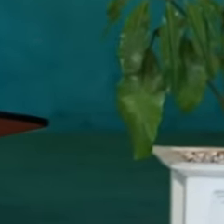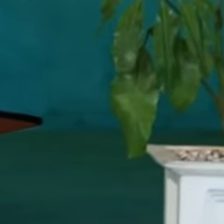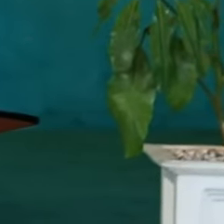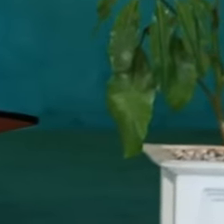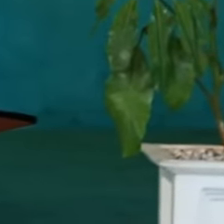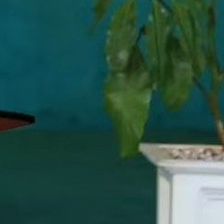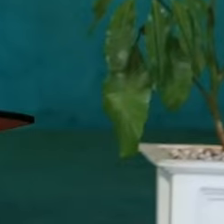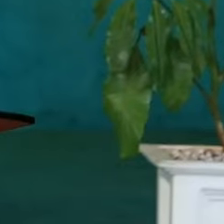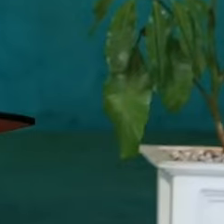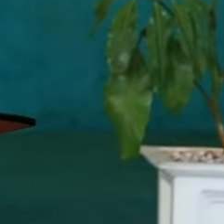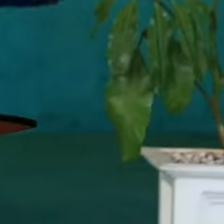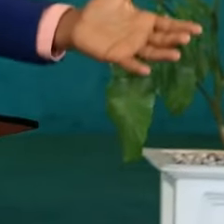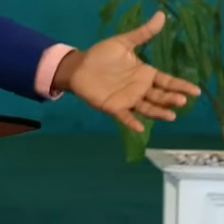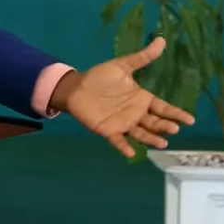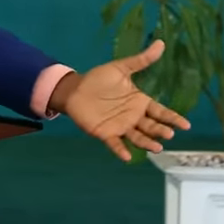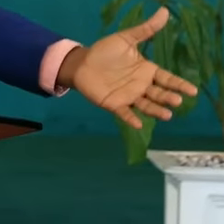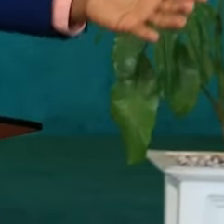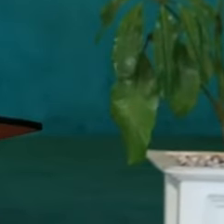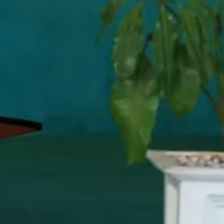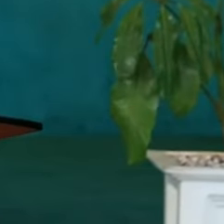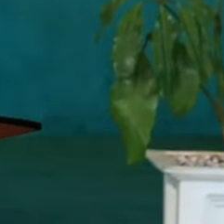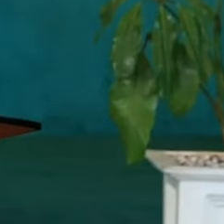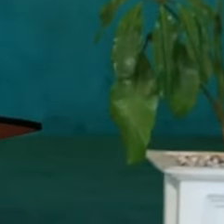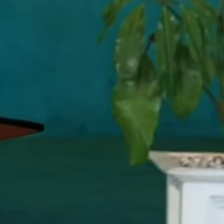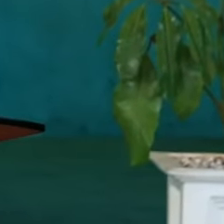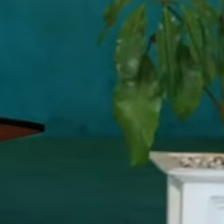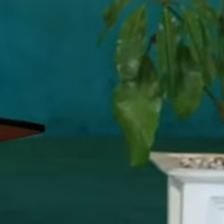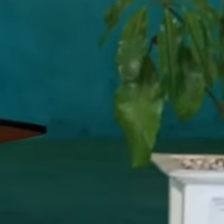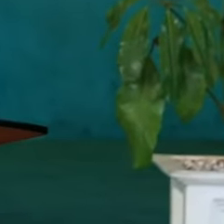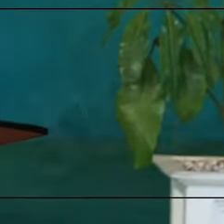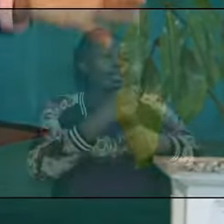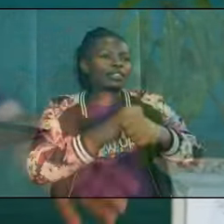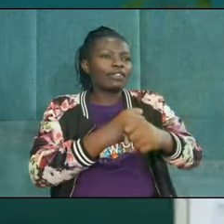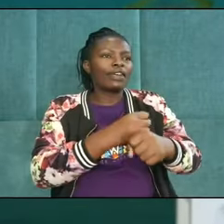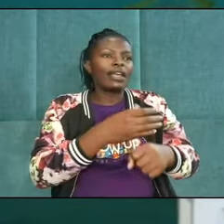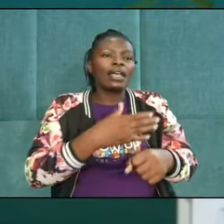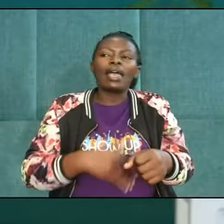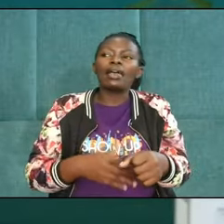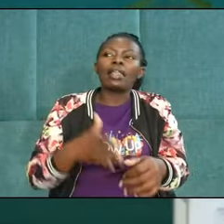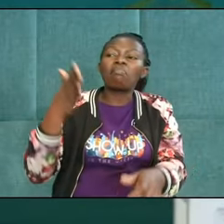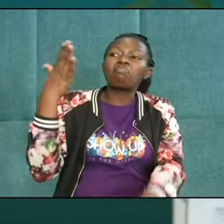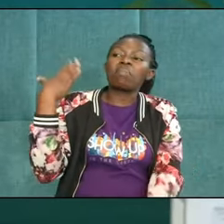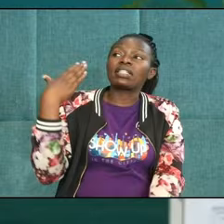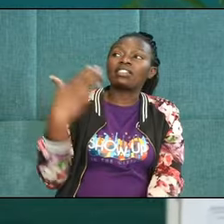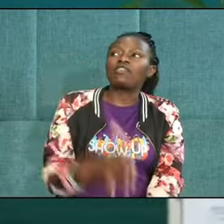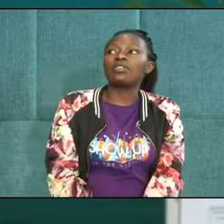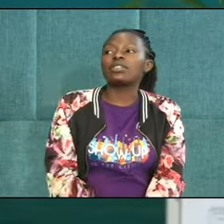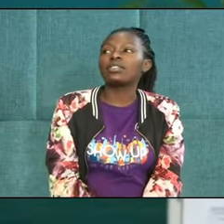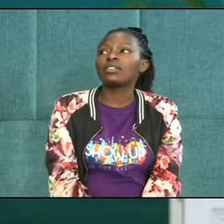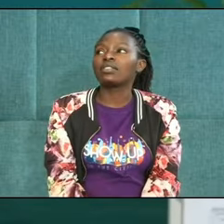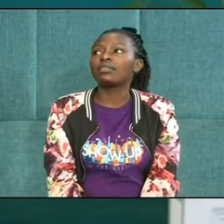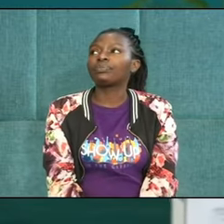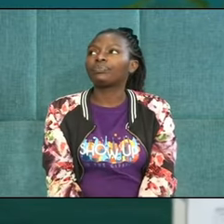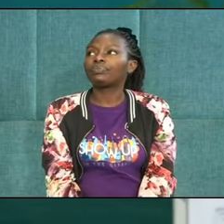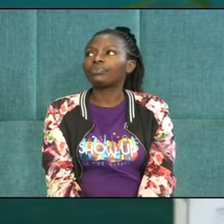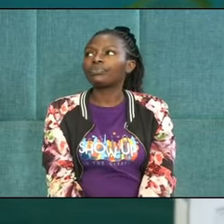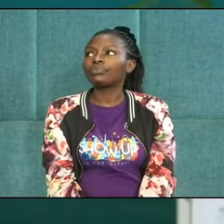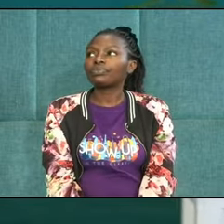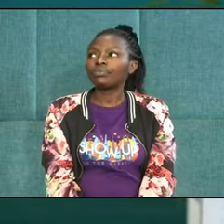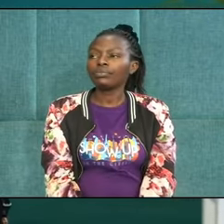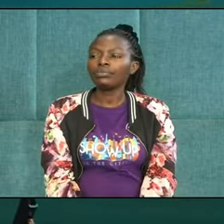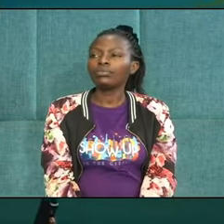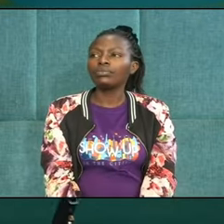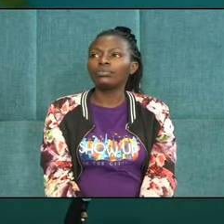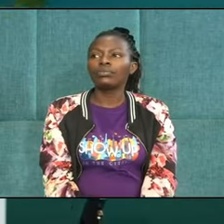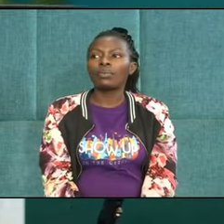You have the passive and what? Talk to me if you can. You have the active voice and the passive voice. When